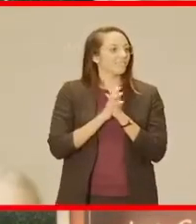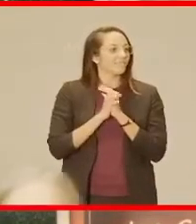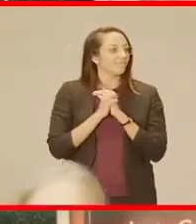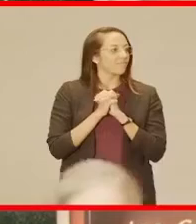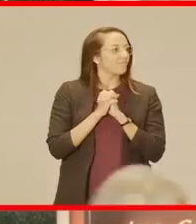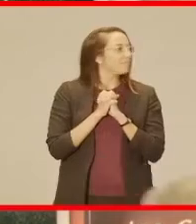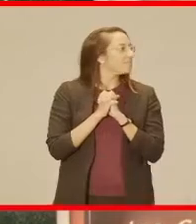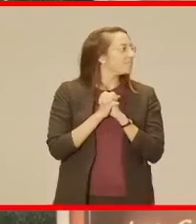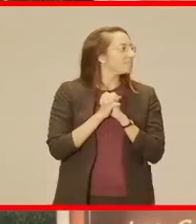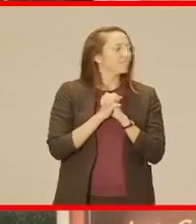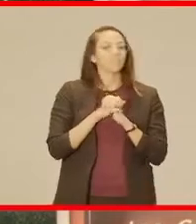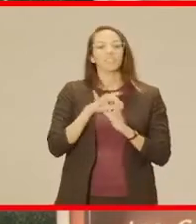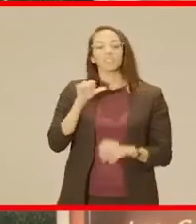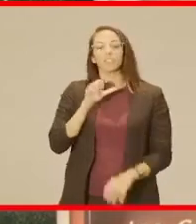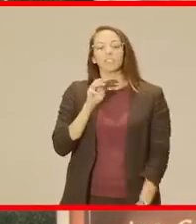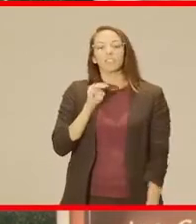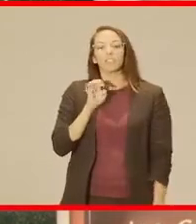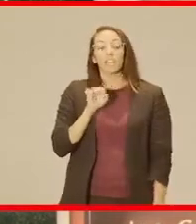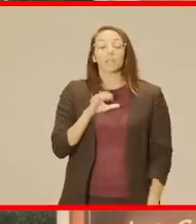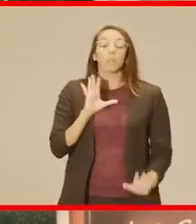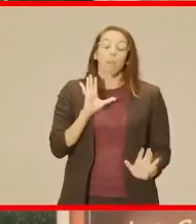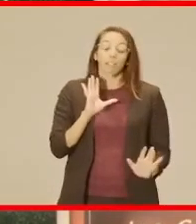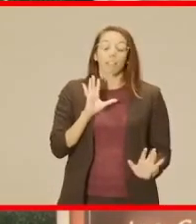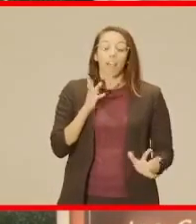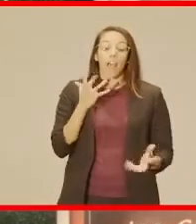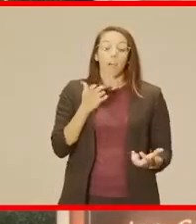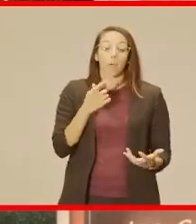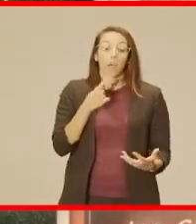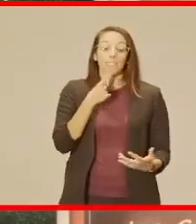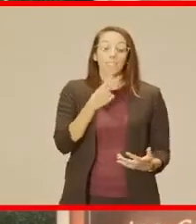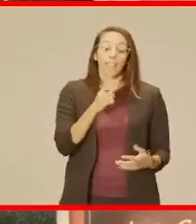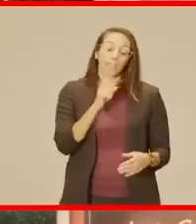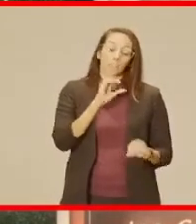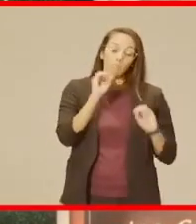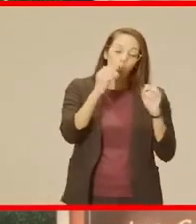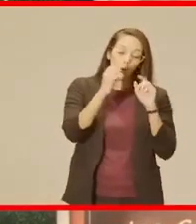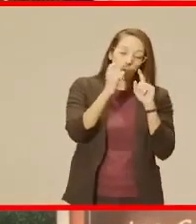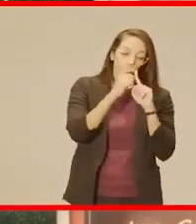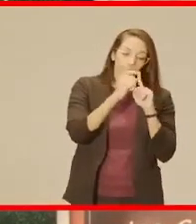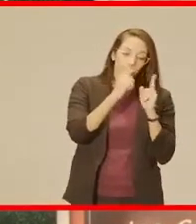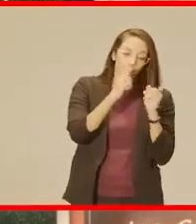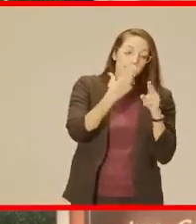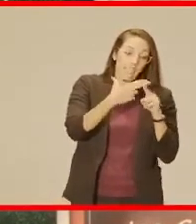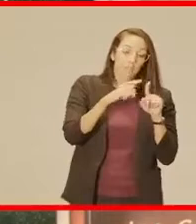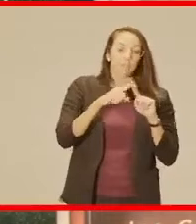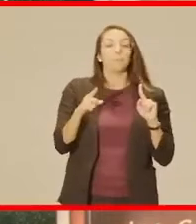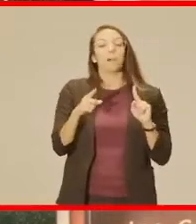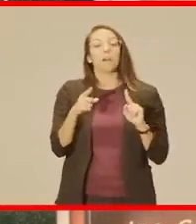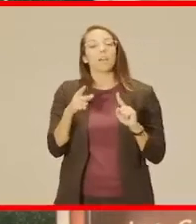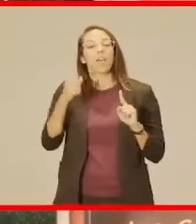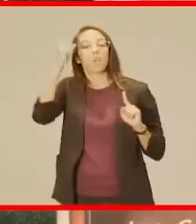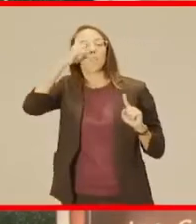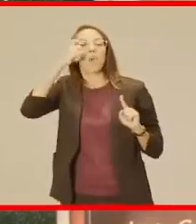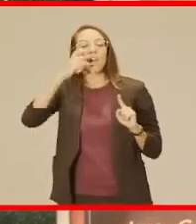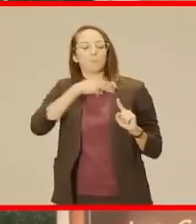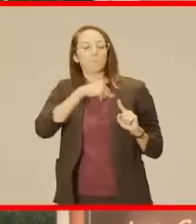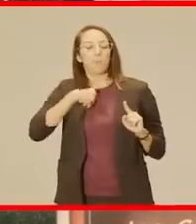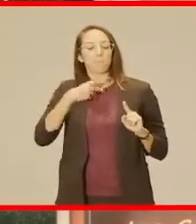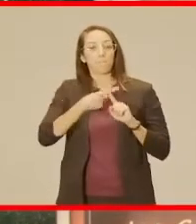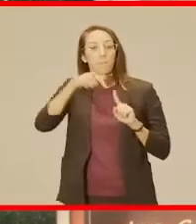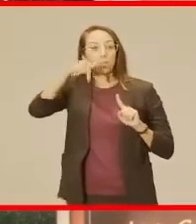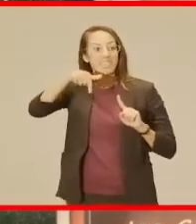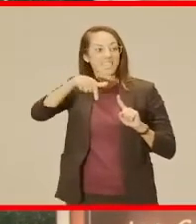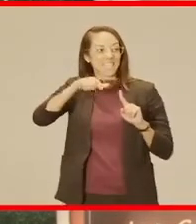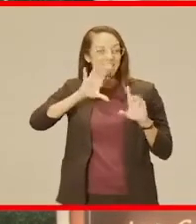Well, I gotta say, I won't name their name, but a very wise member of the cafe's very own Florida Youth Council once